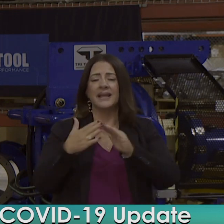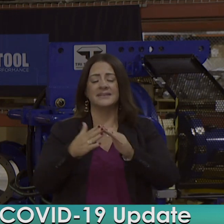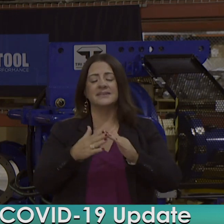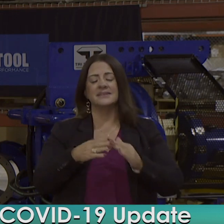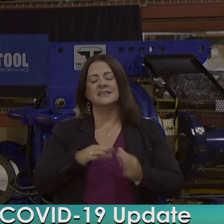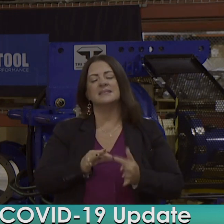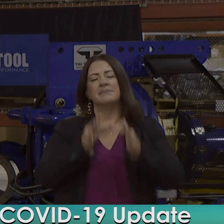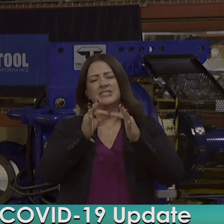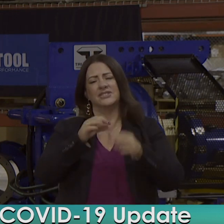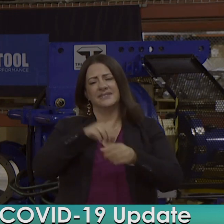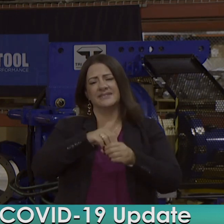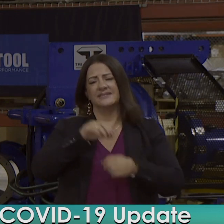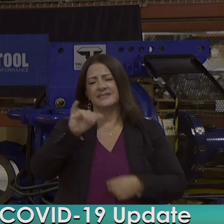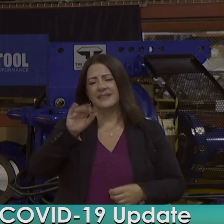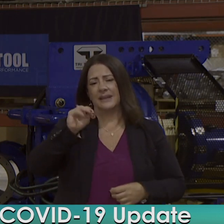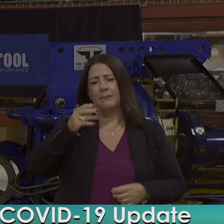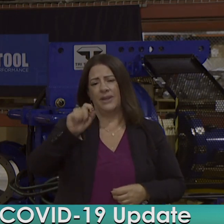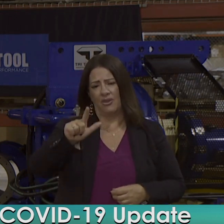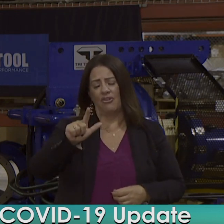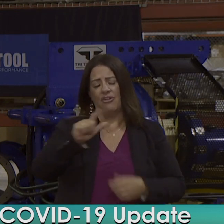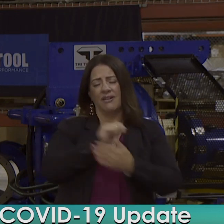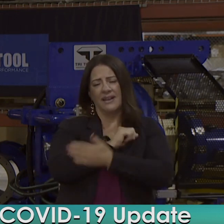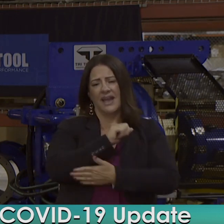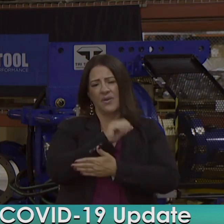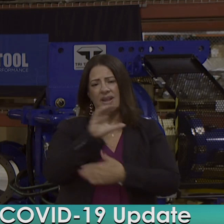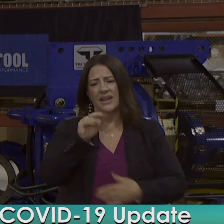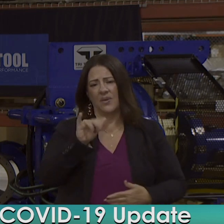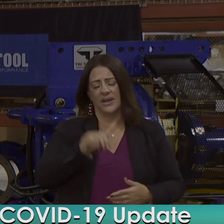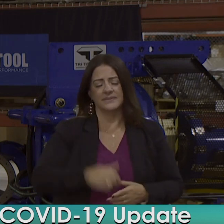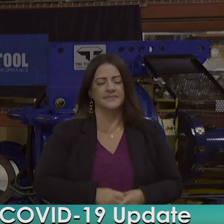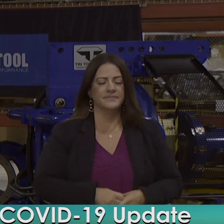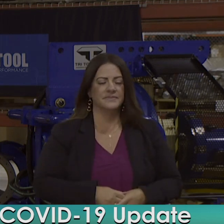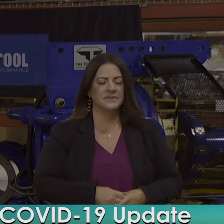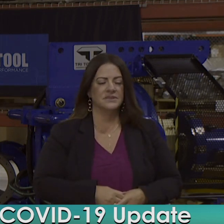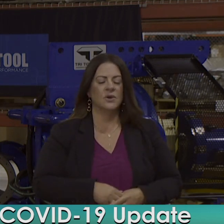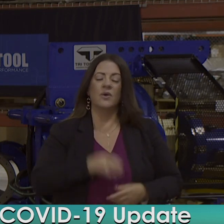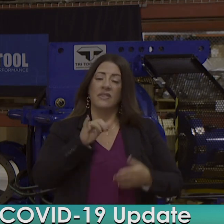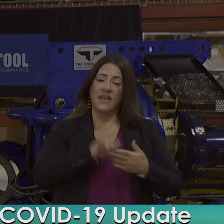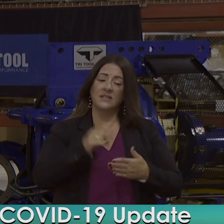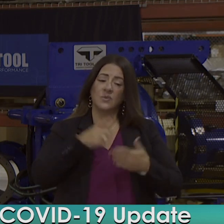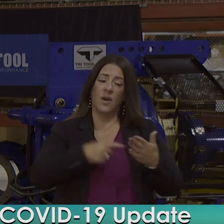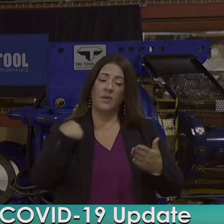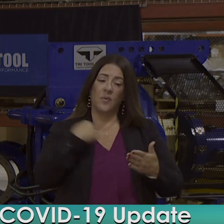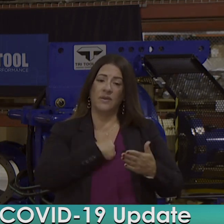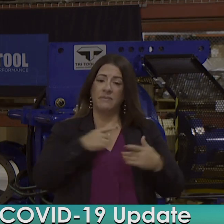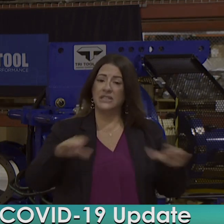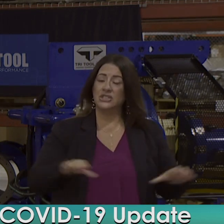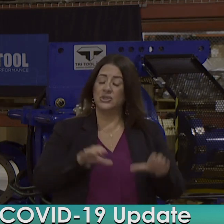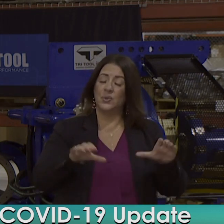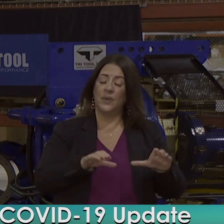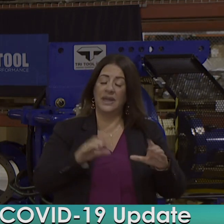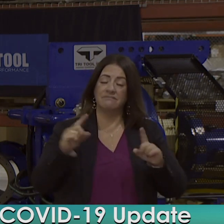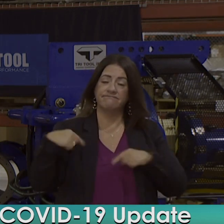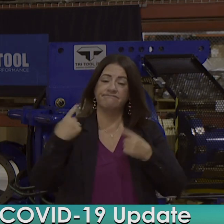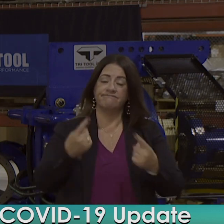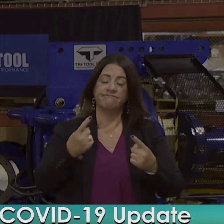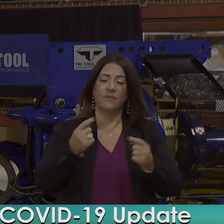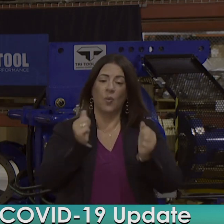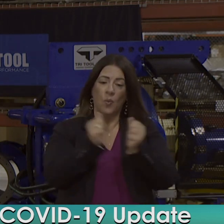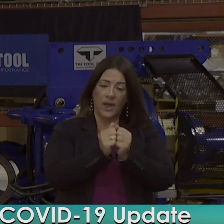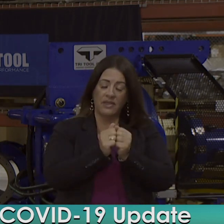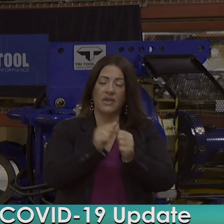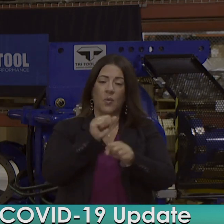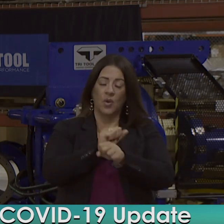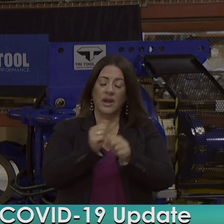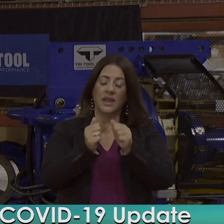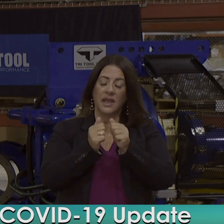Imperial County. And so these are the efforts that we wanted to update you on today. We